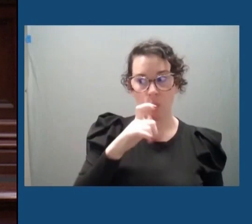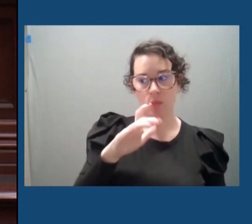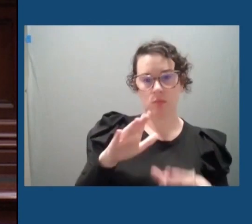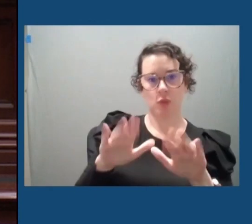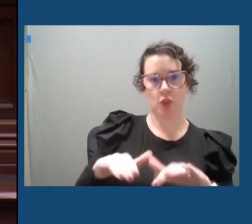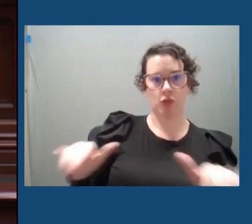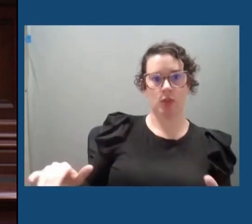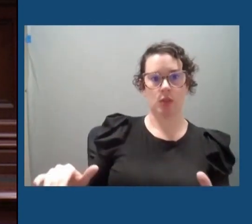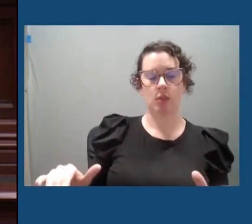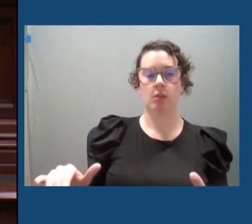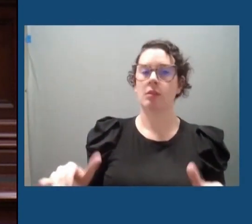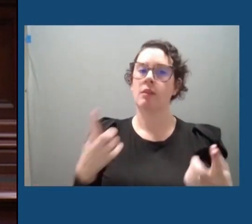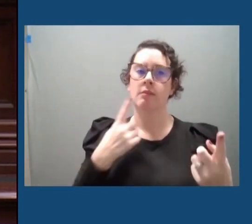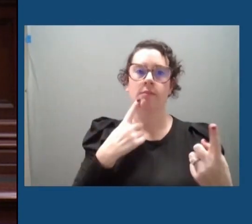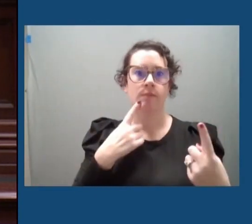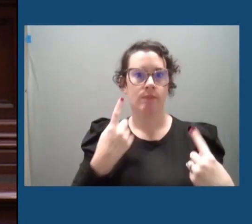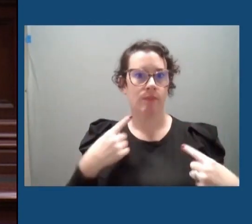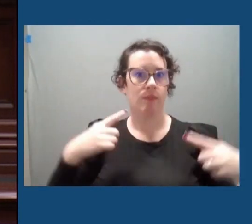are finally over.